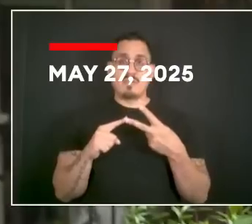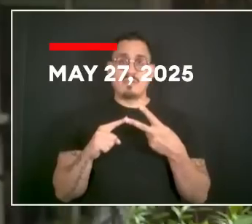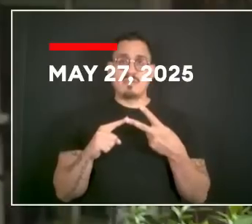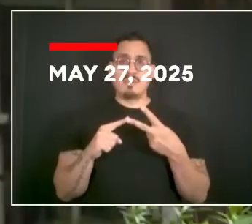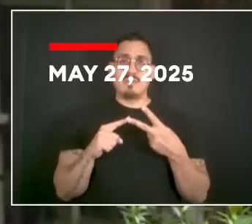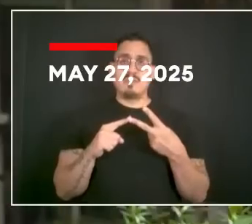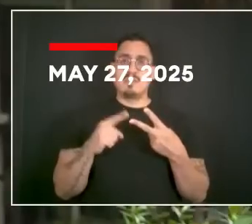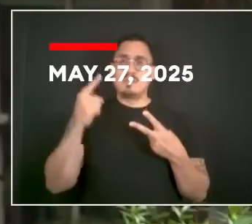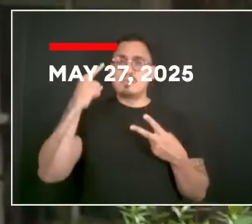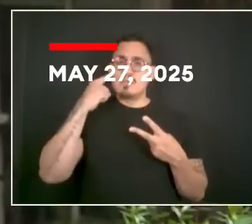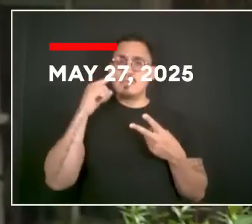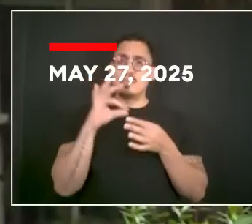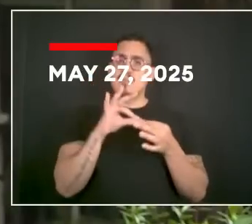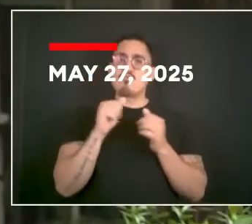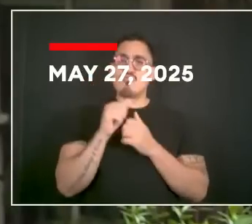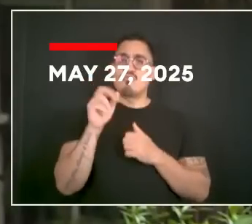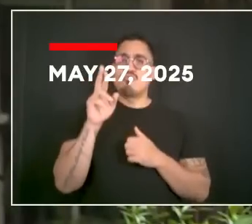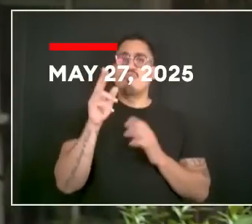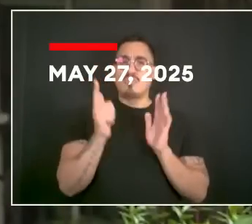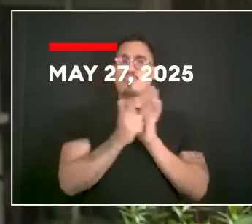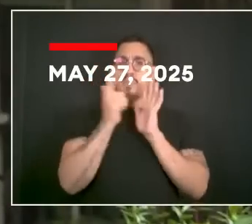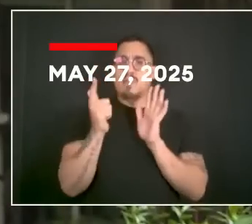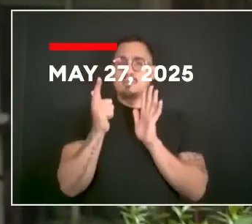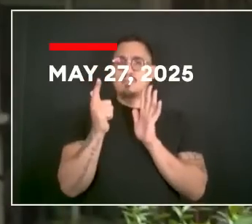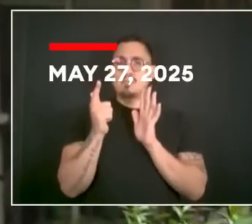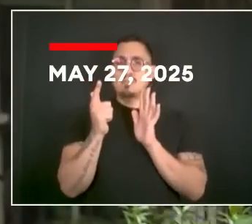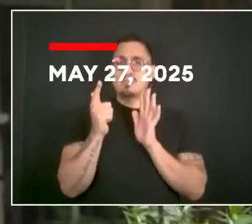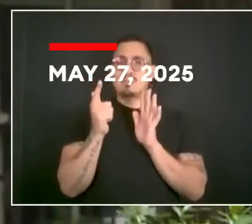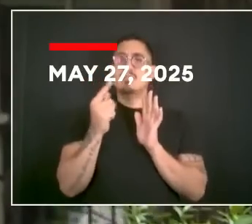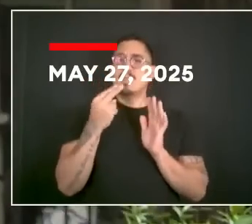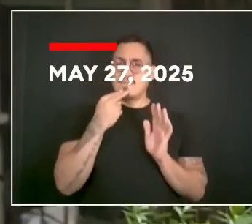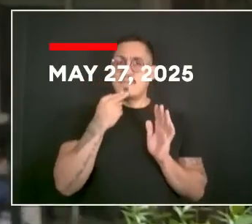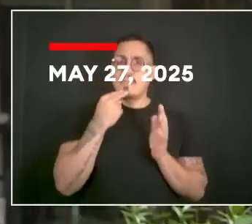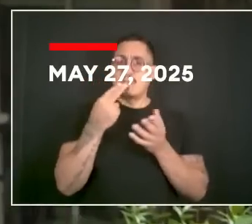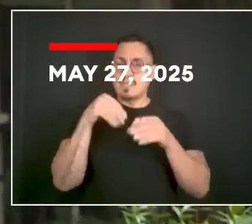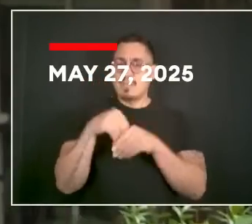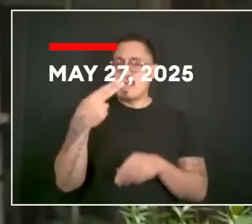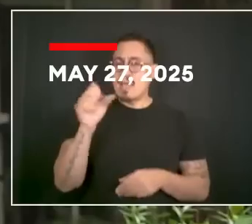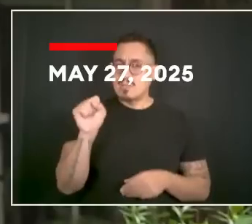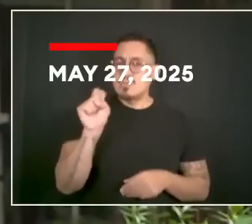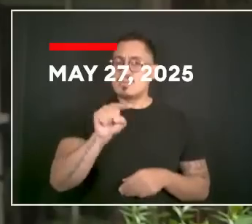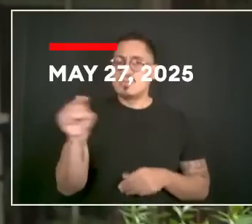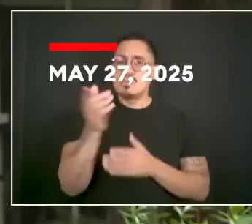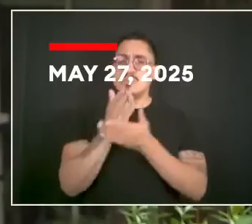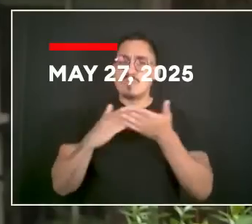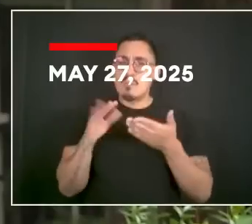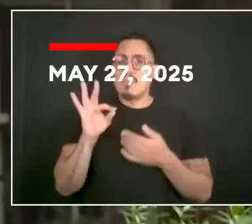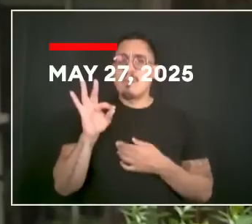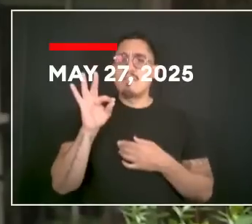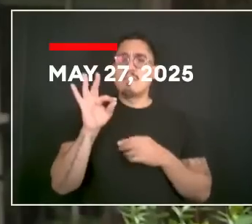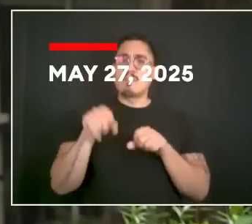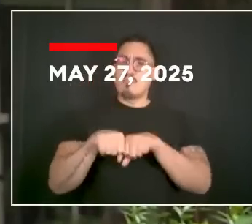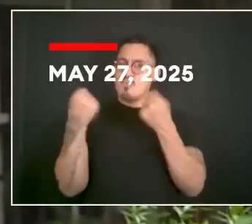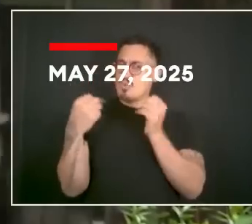saying they're not sure. Some of them are still breaking the laws. Now the worry is going to start clogging up